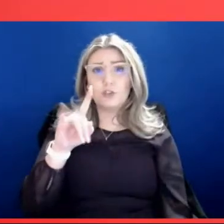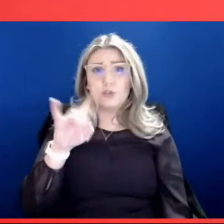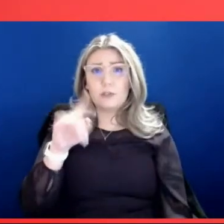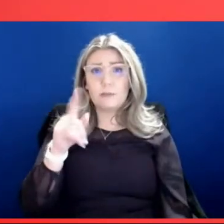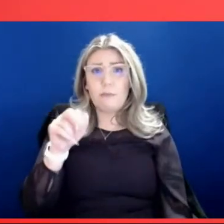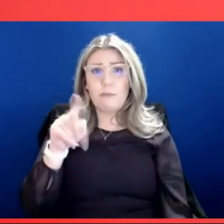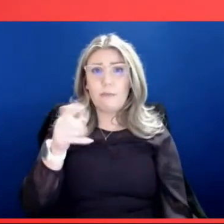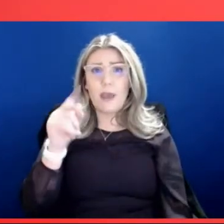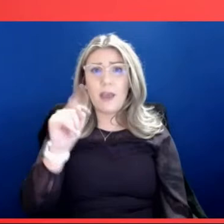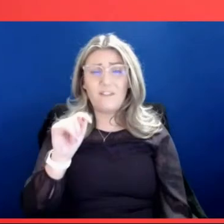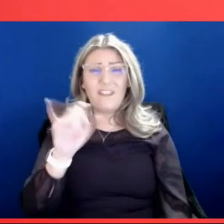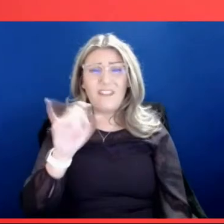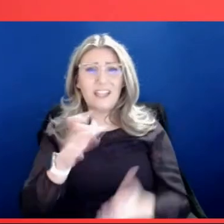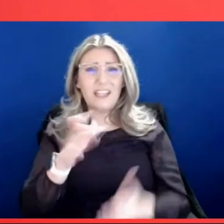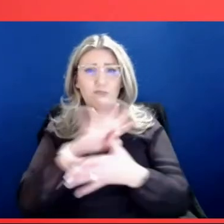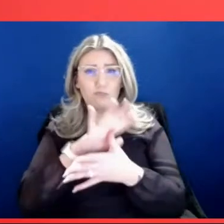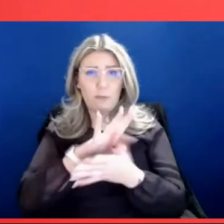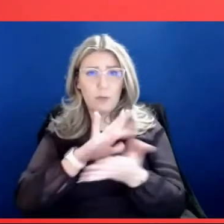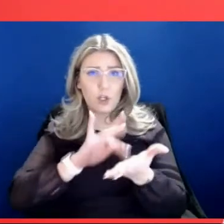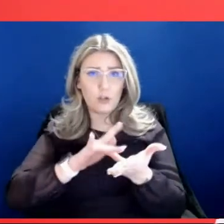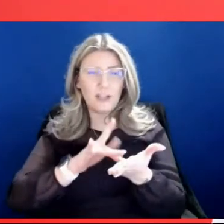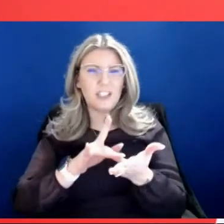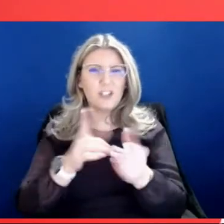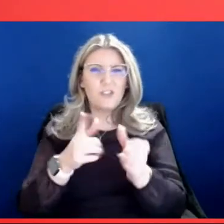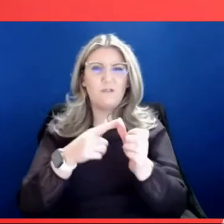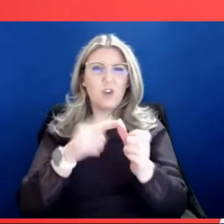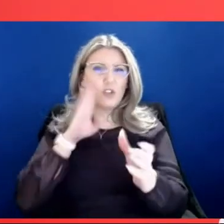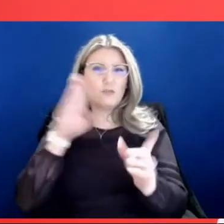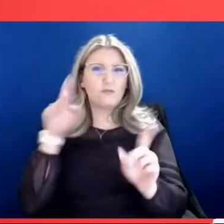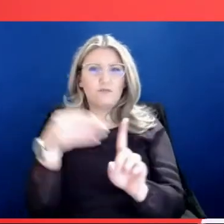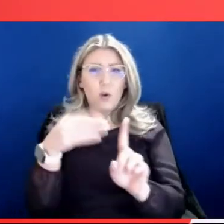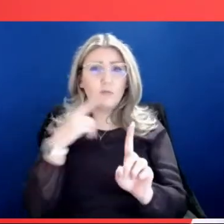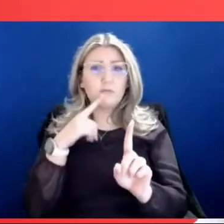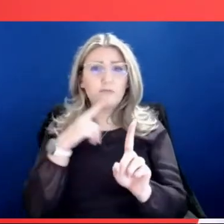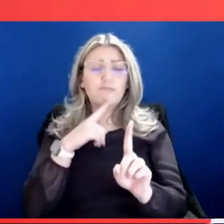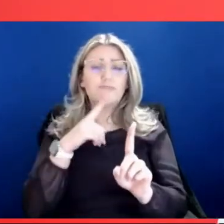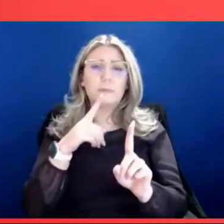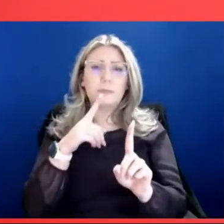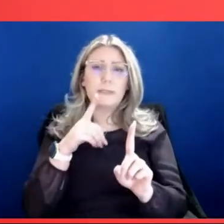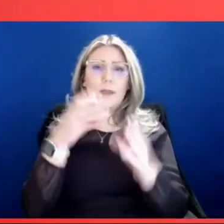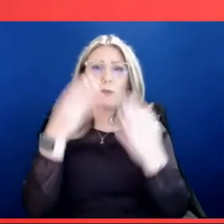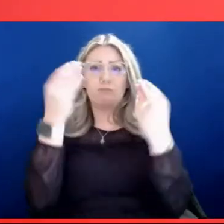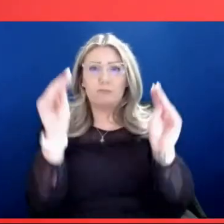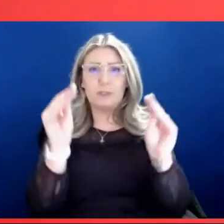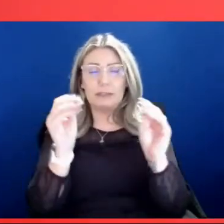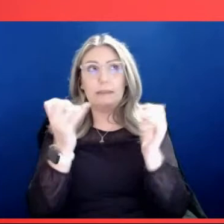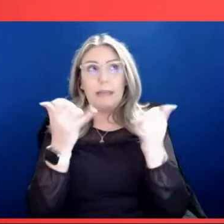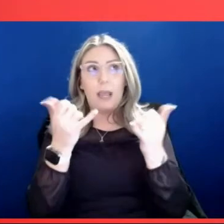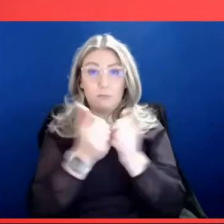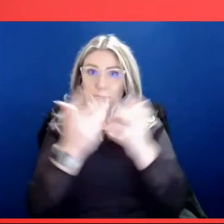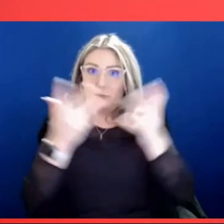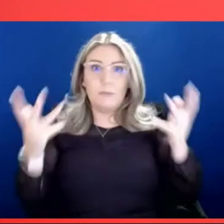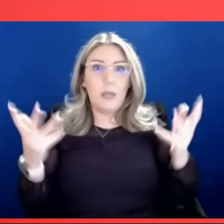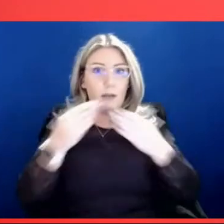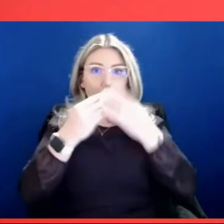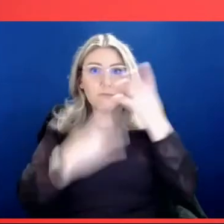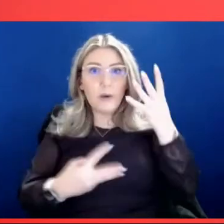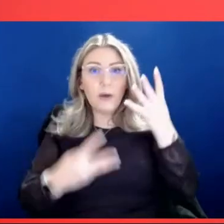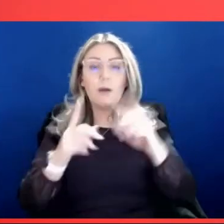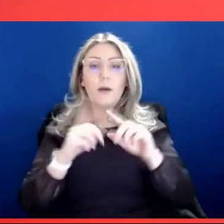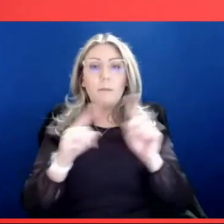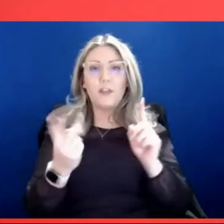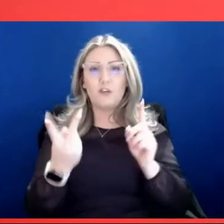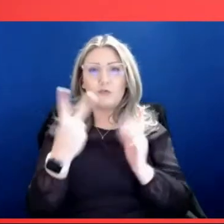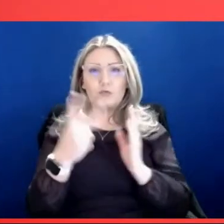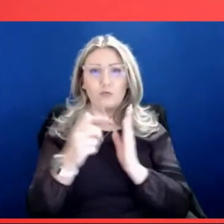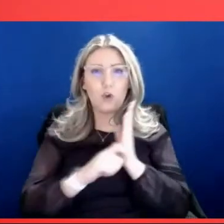drug. It's one of the first targeted therapies that hit the market, and now there's a multitude of them. But there were 2 articles in New England